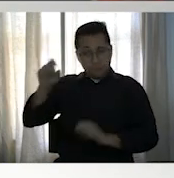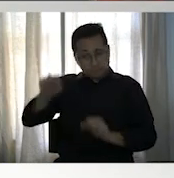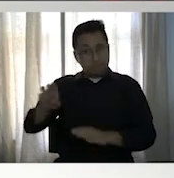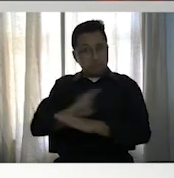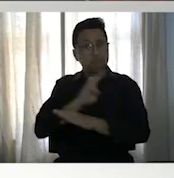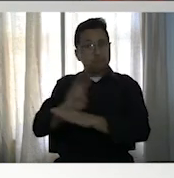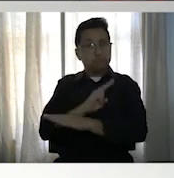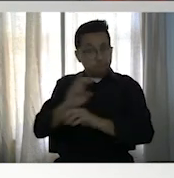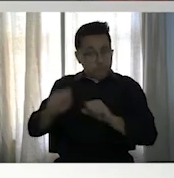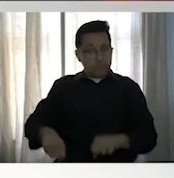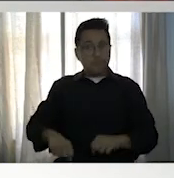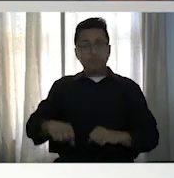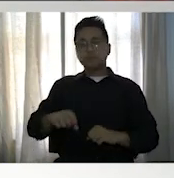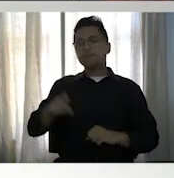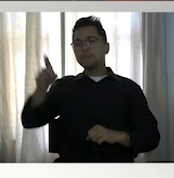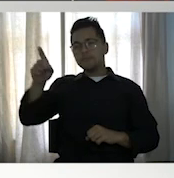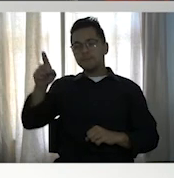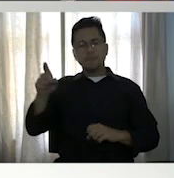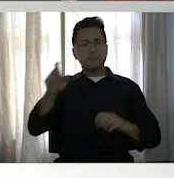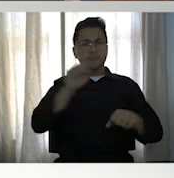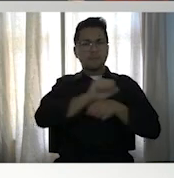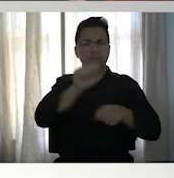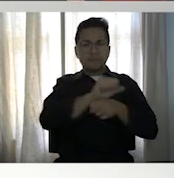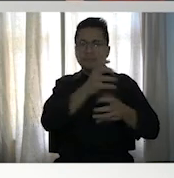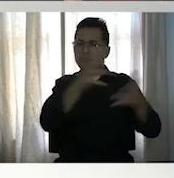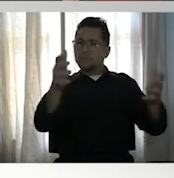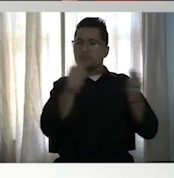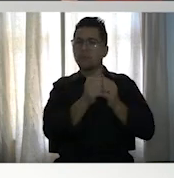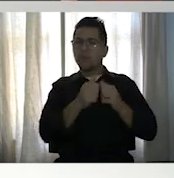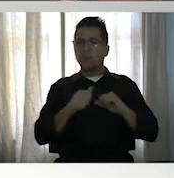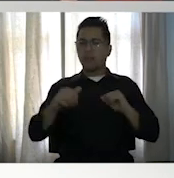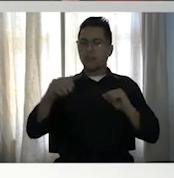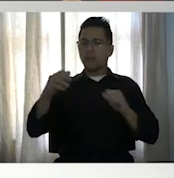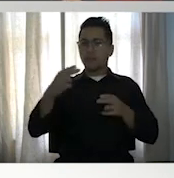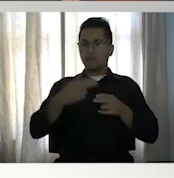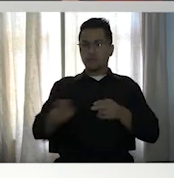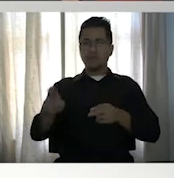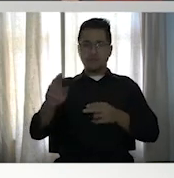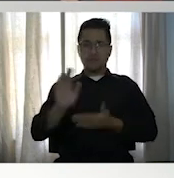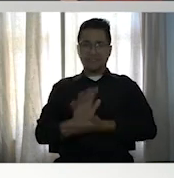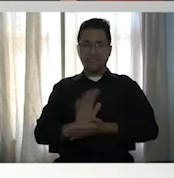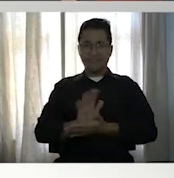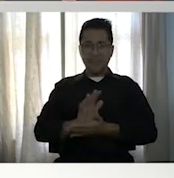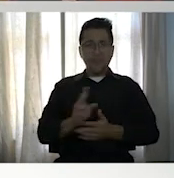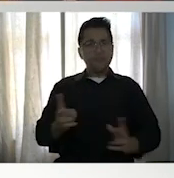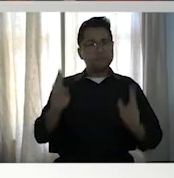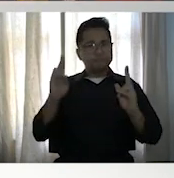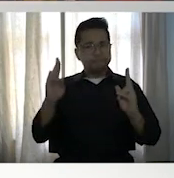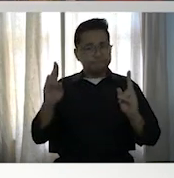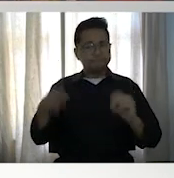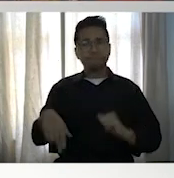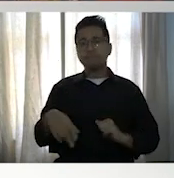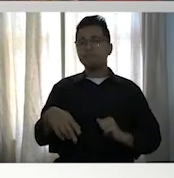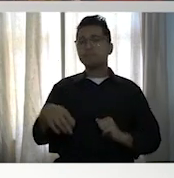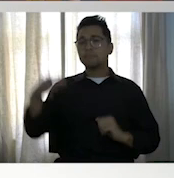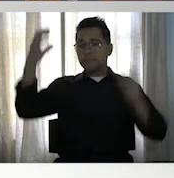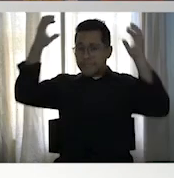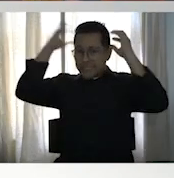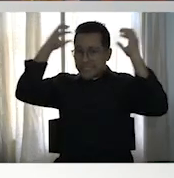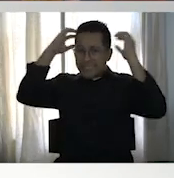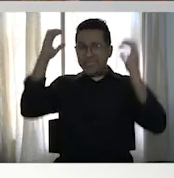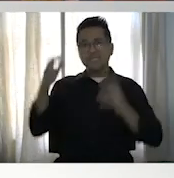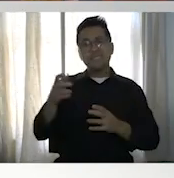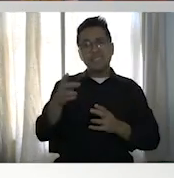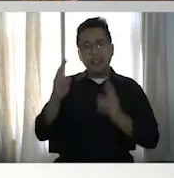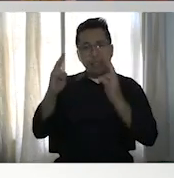use, and she also has worked a lot with short video clips and Disney clips,